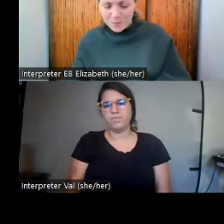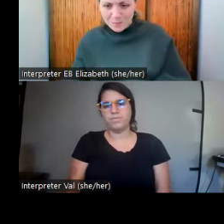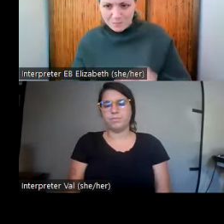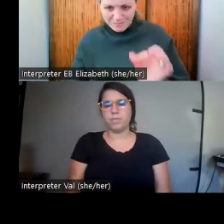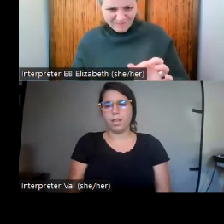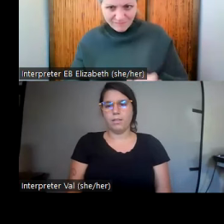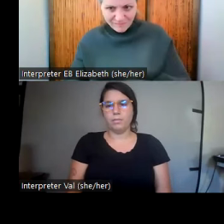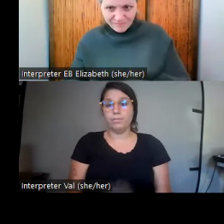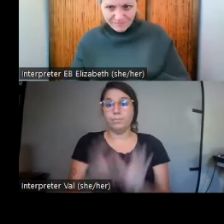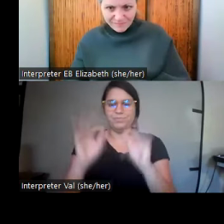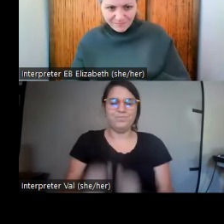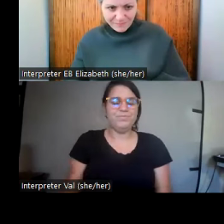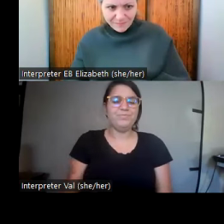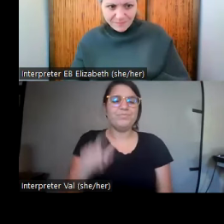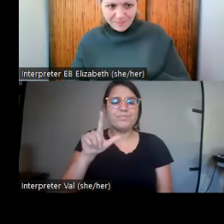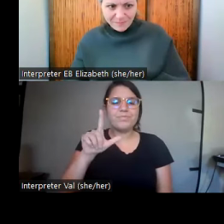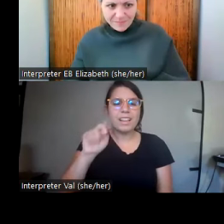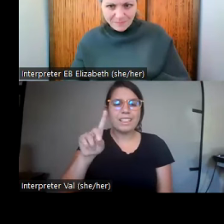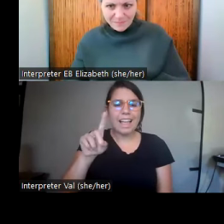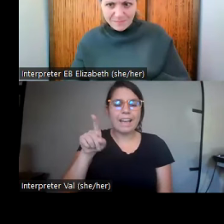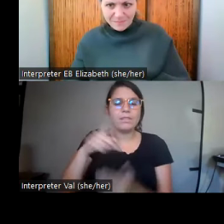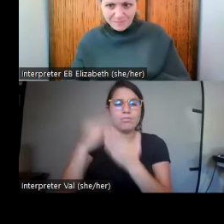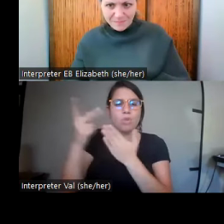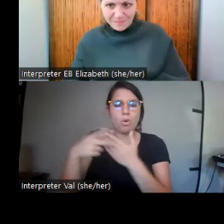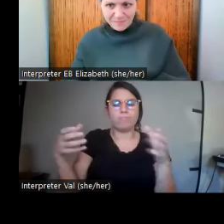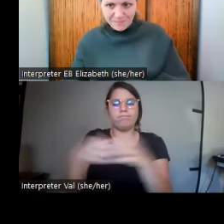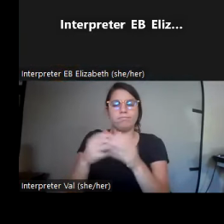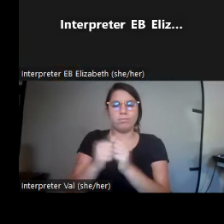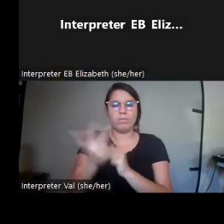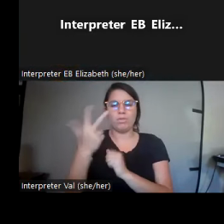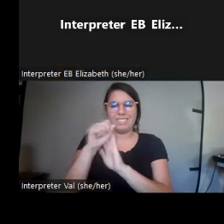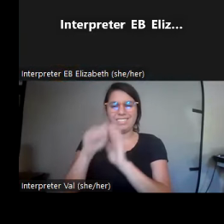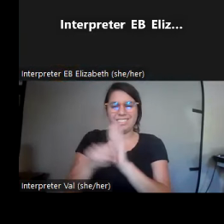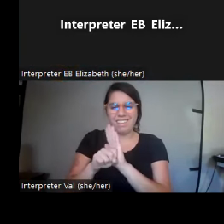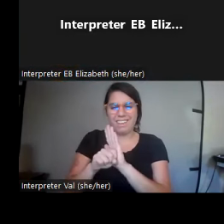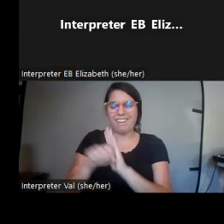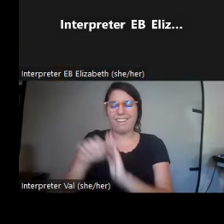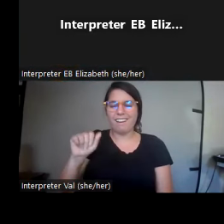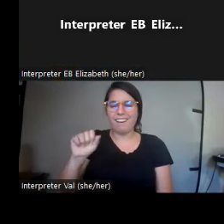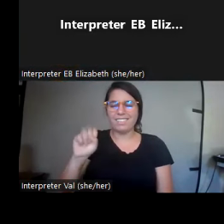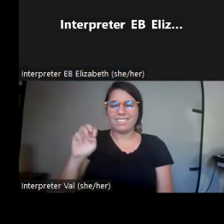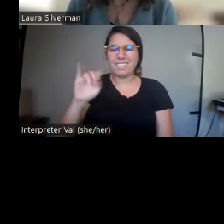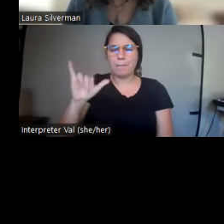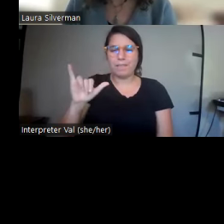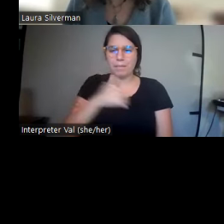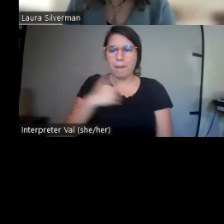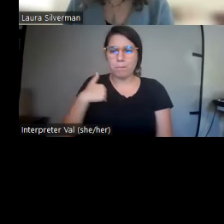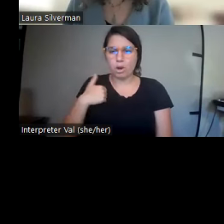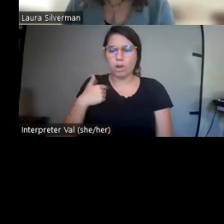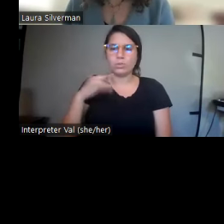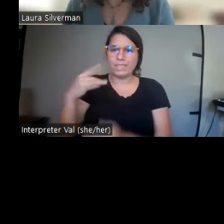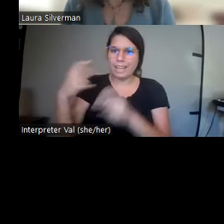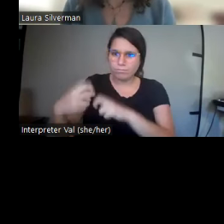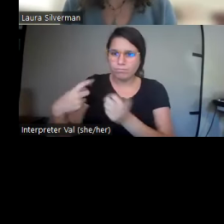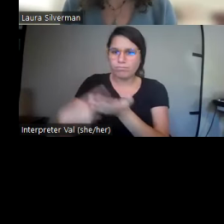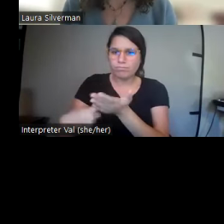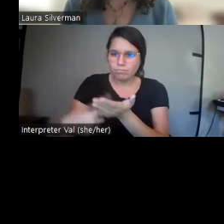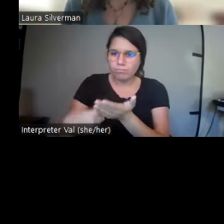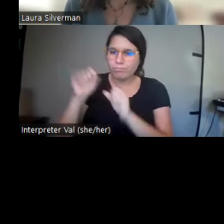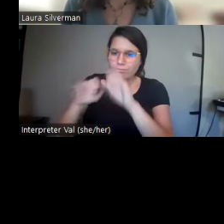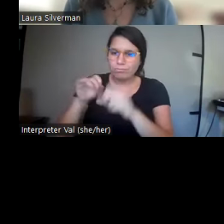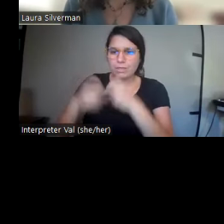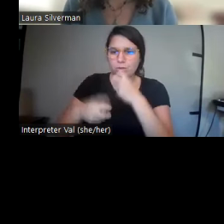met with 3 state assembly members, and we talked with them about these issues. So I want to